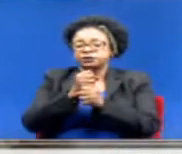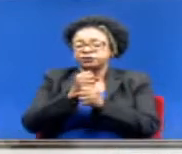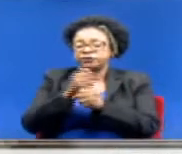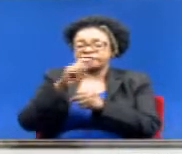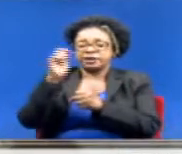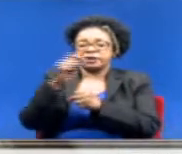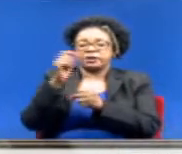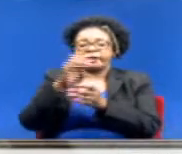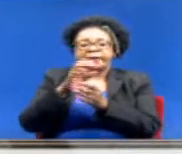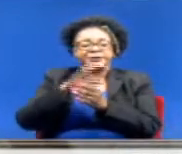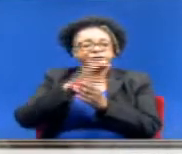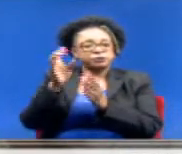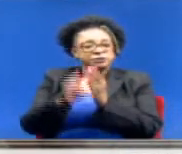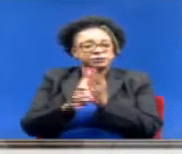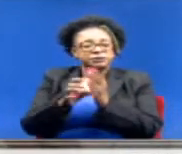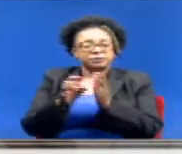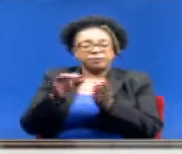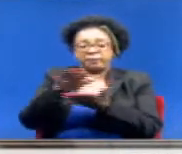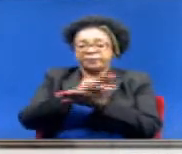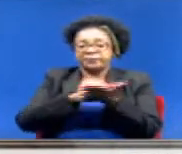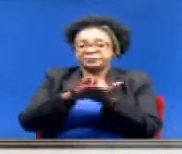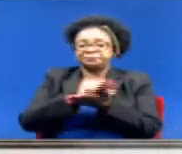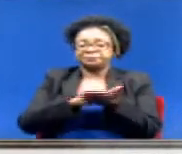Insurers, the insurance industry paid out